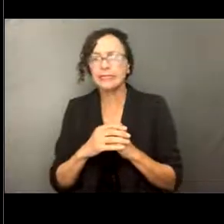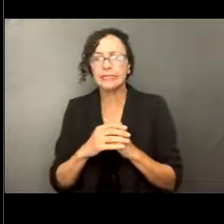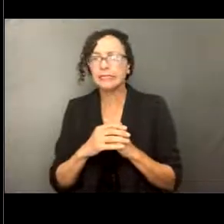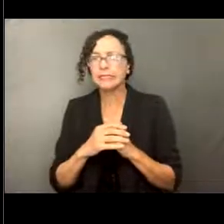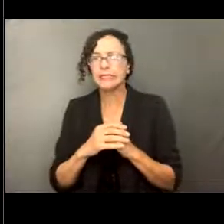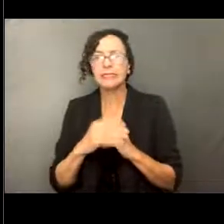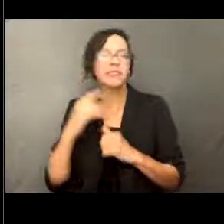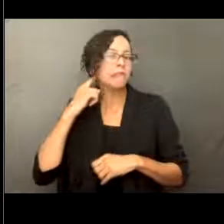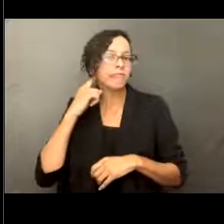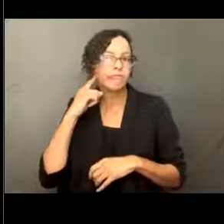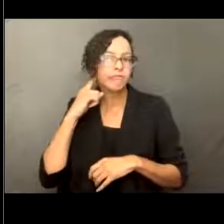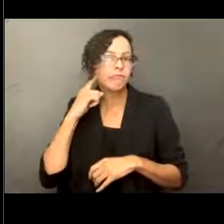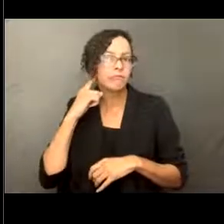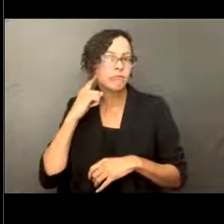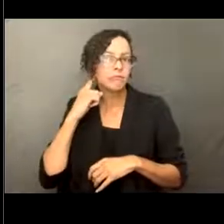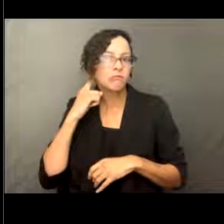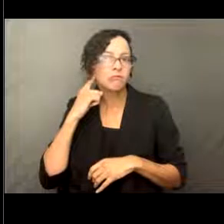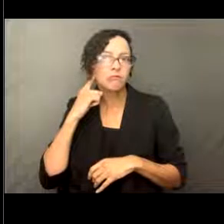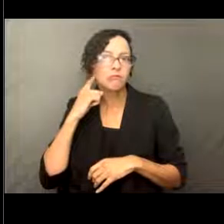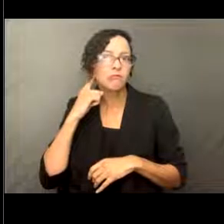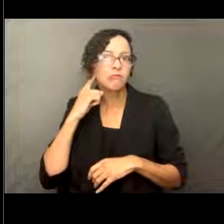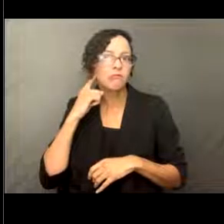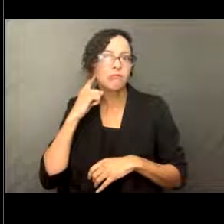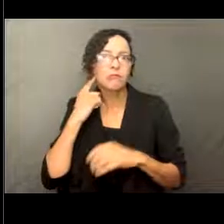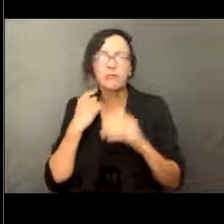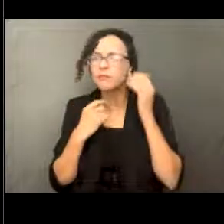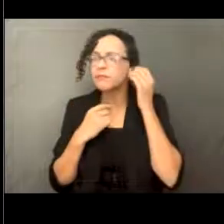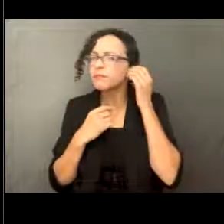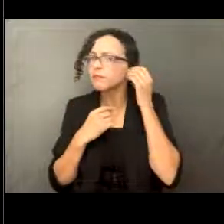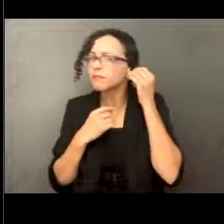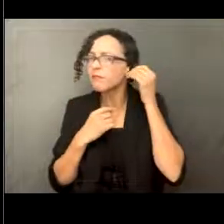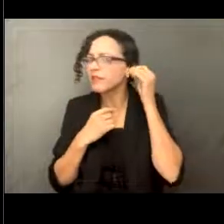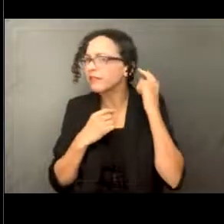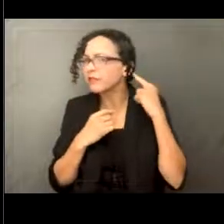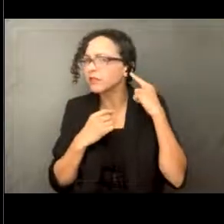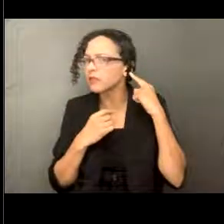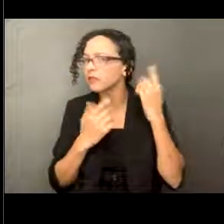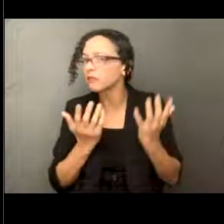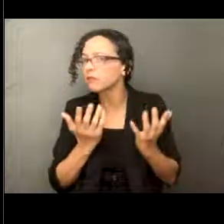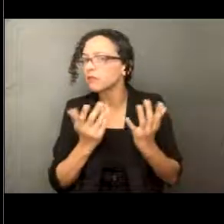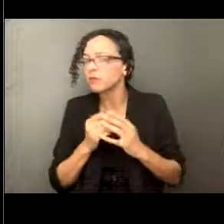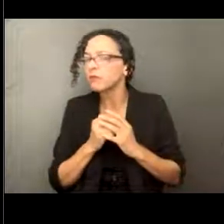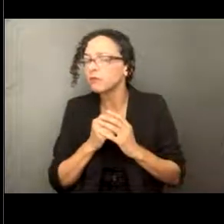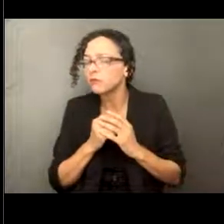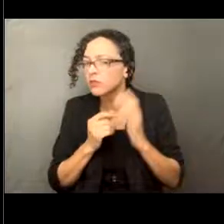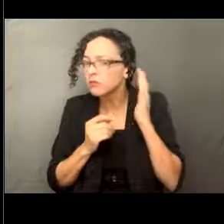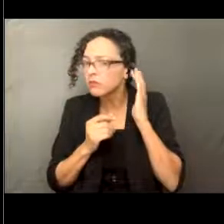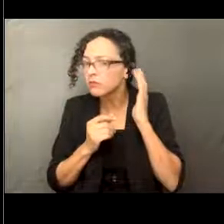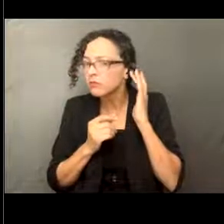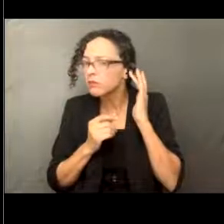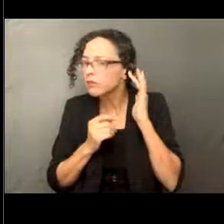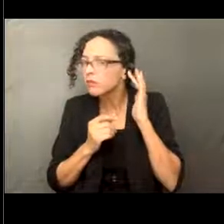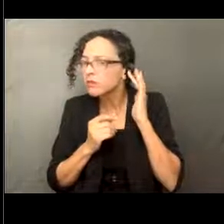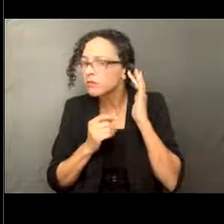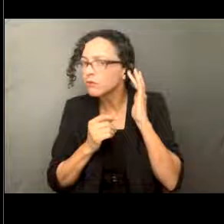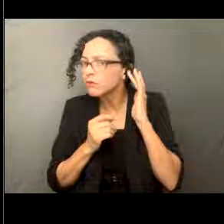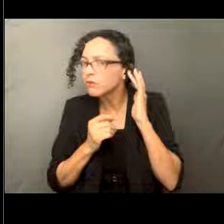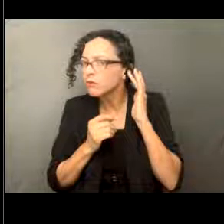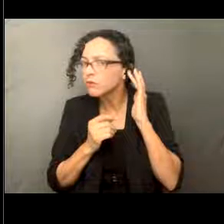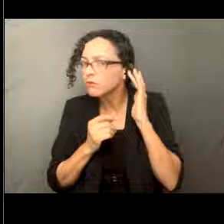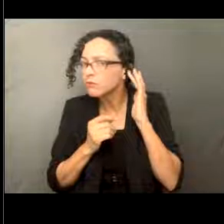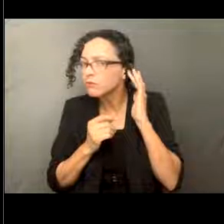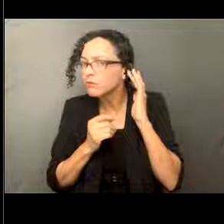the core priority areas that we continue to highlight and address. The